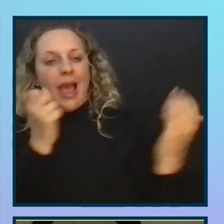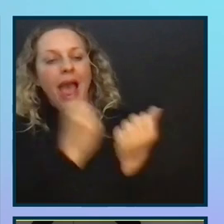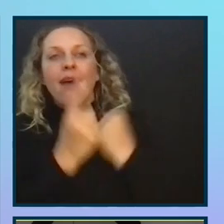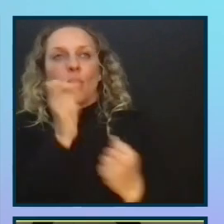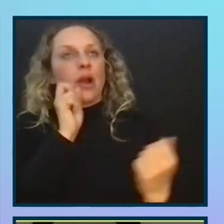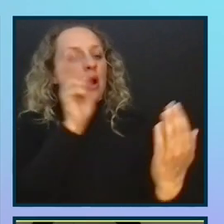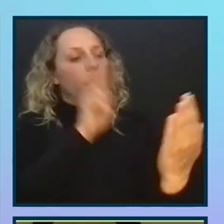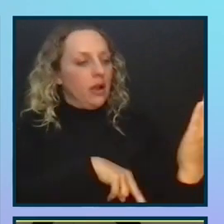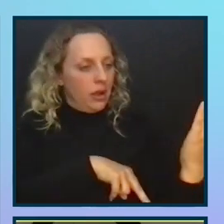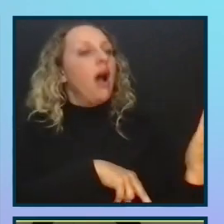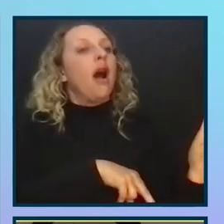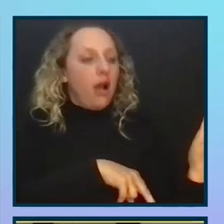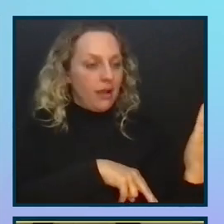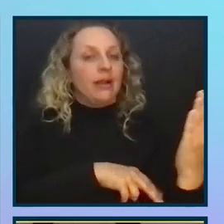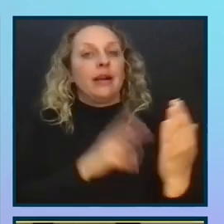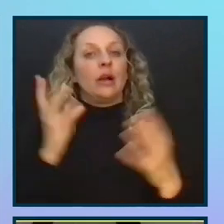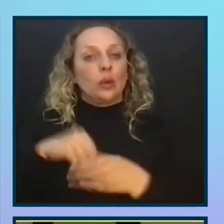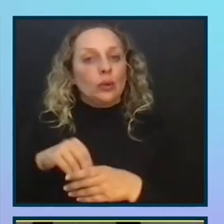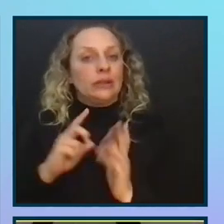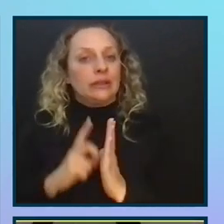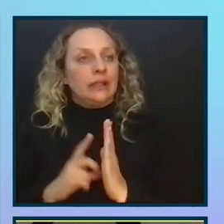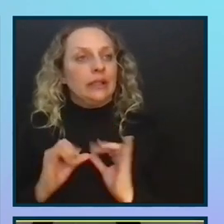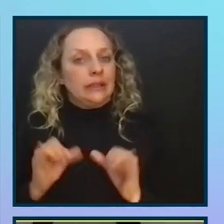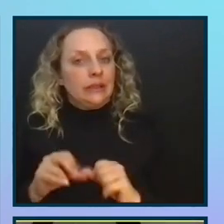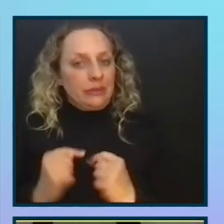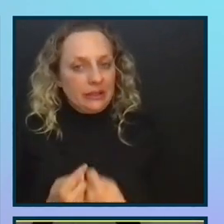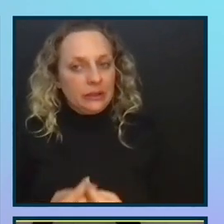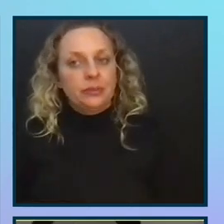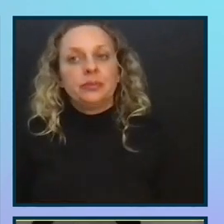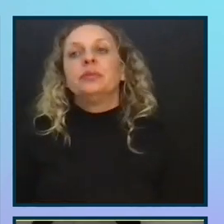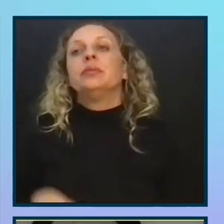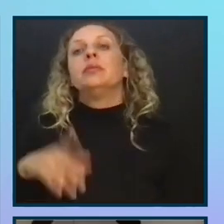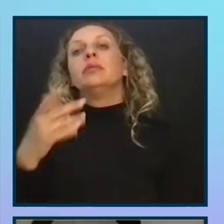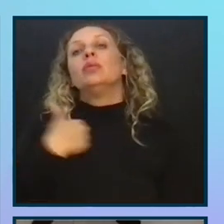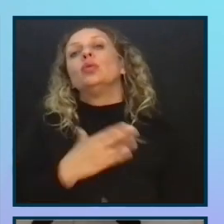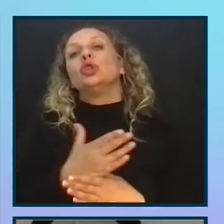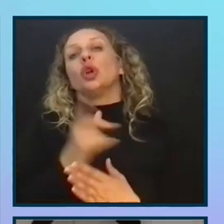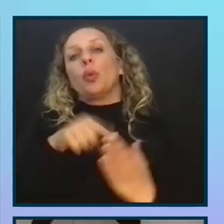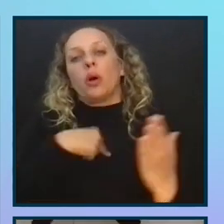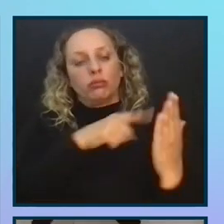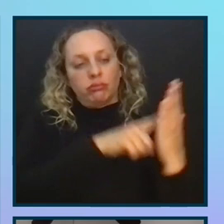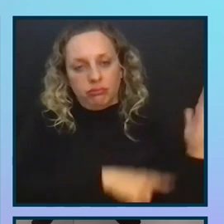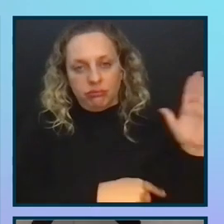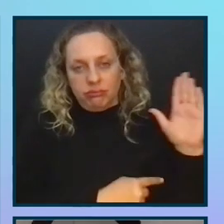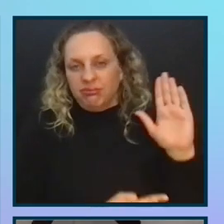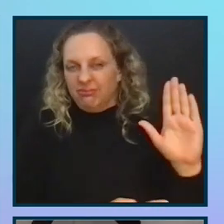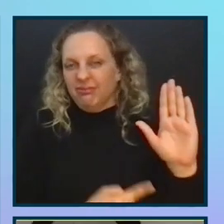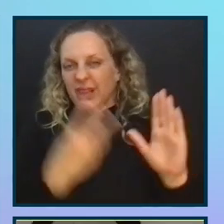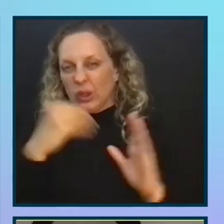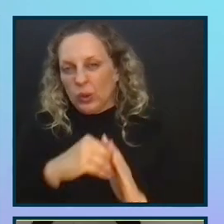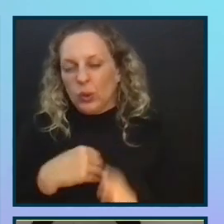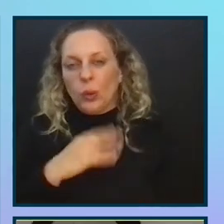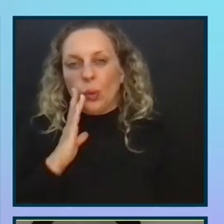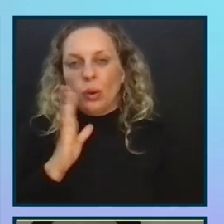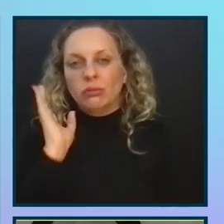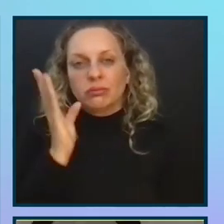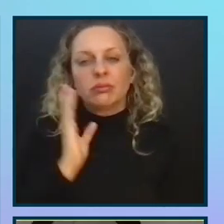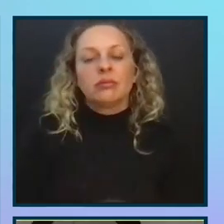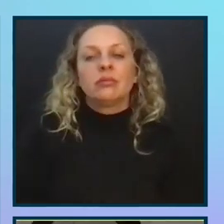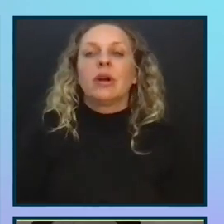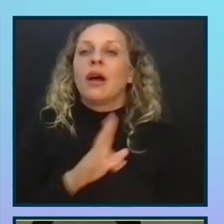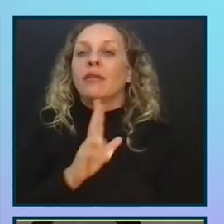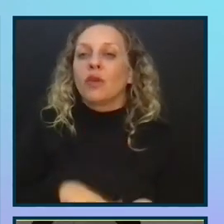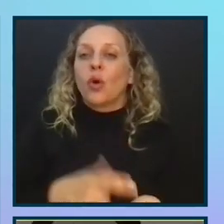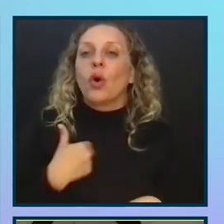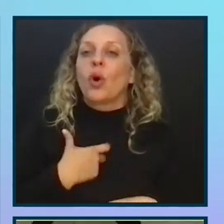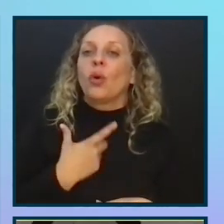of the design system team. And so we will share what we've included in them. And of course, we should wrap up by sharing